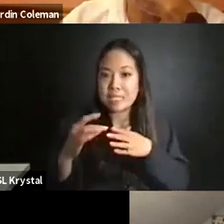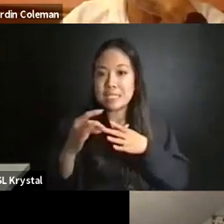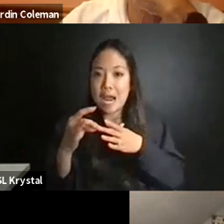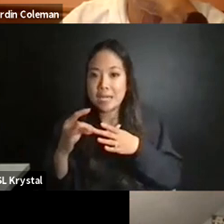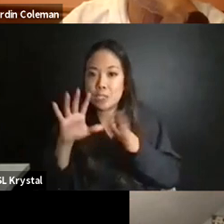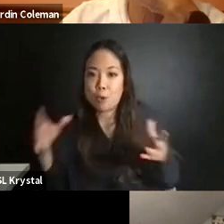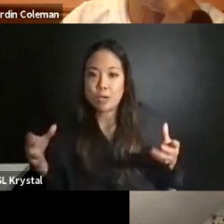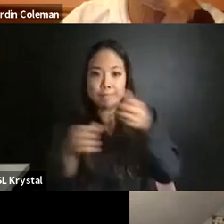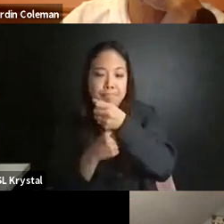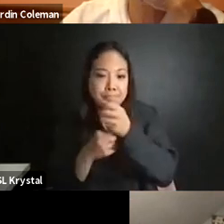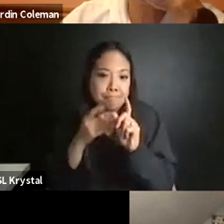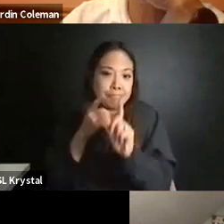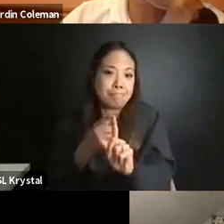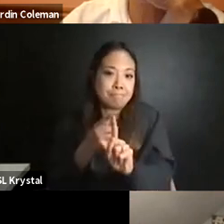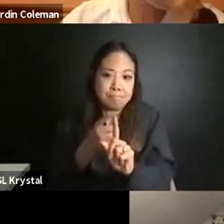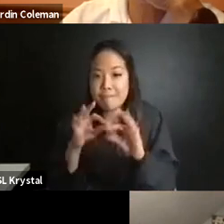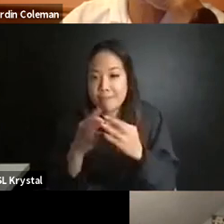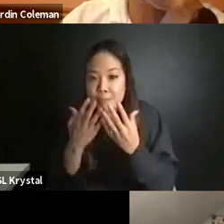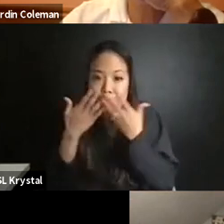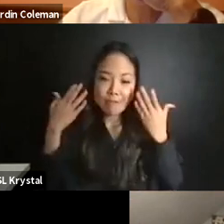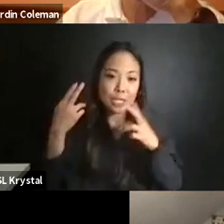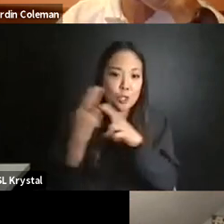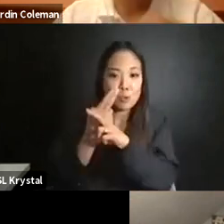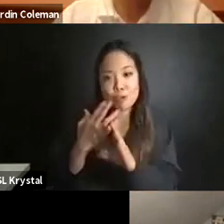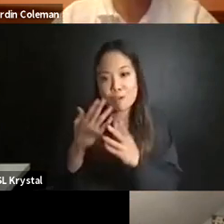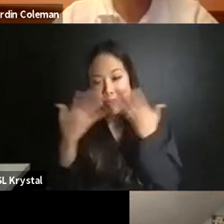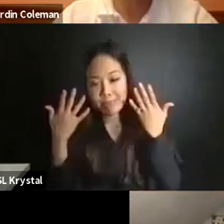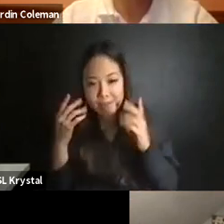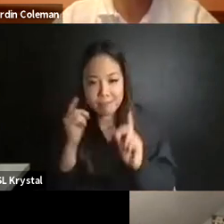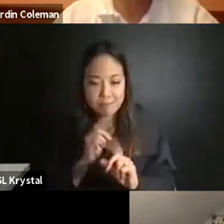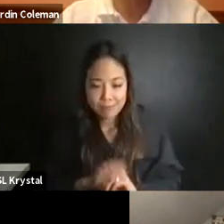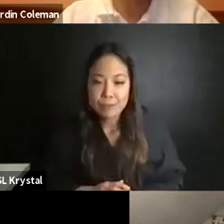family-friendly and and user-friendly thank you daisy